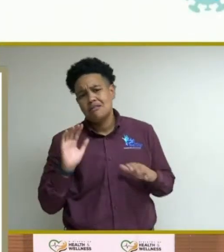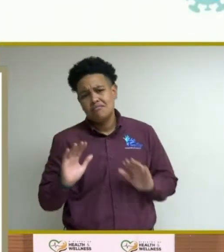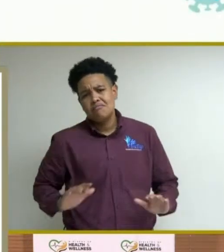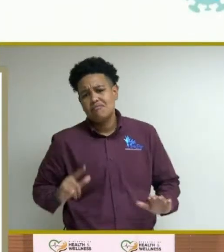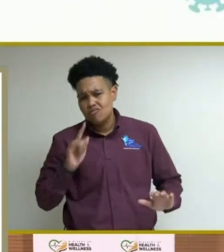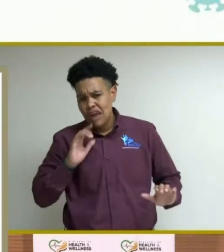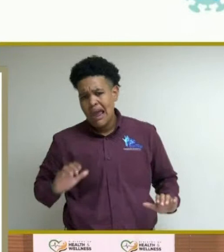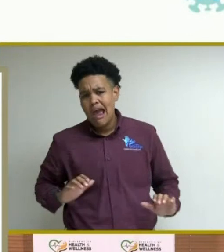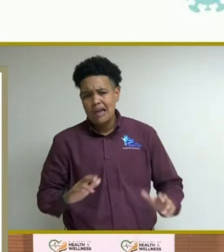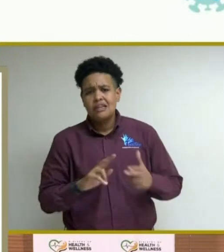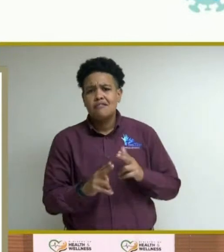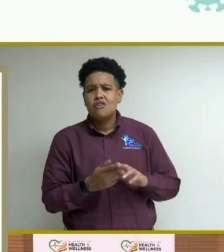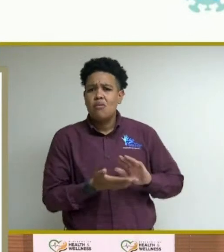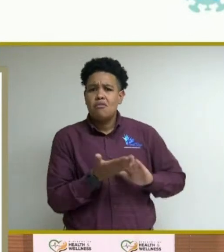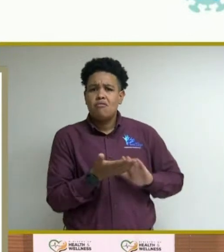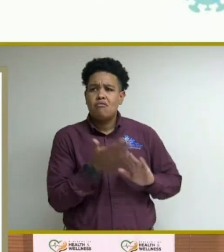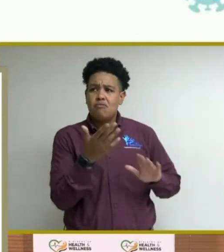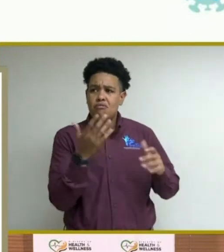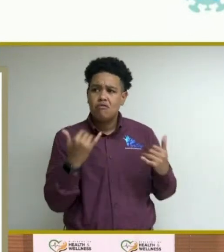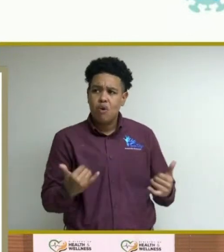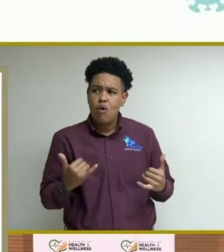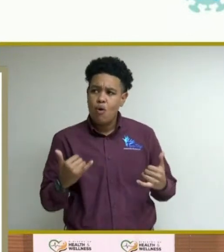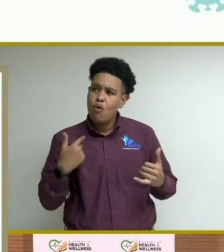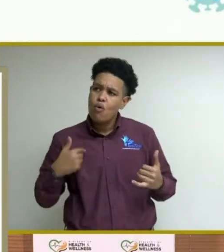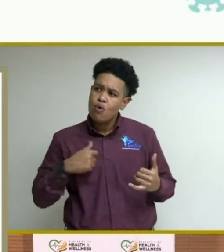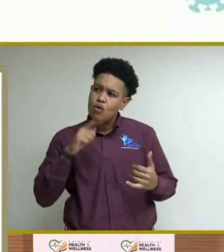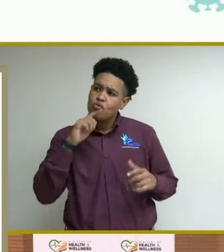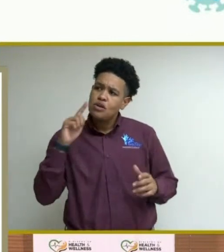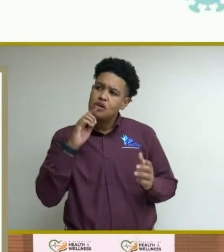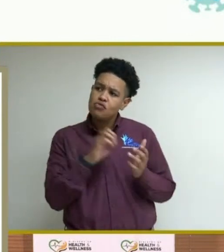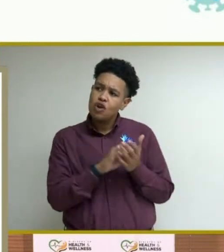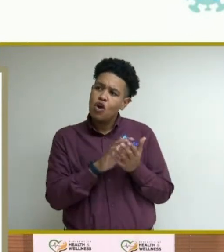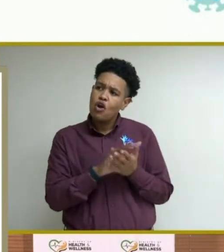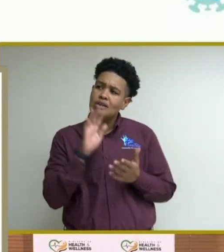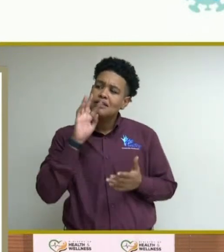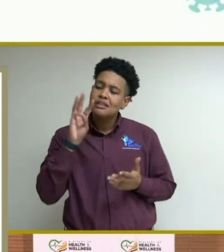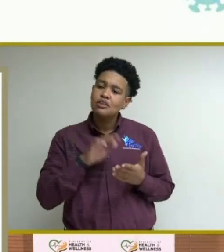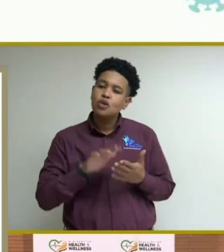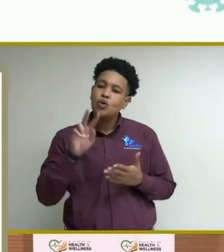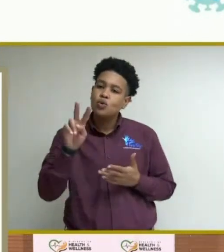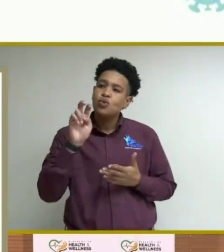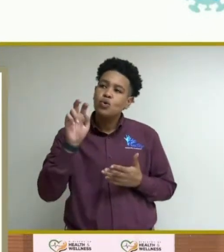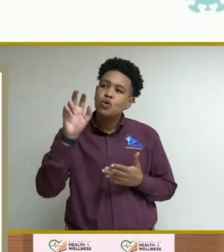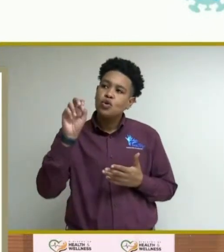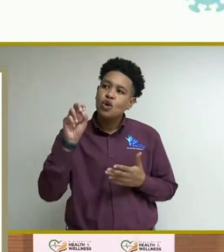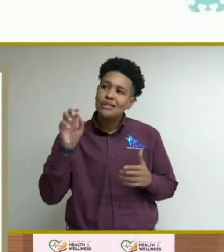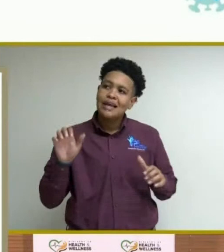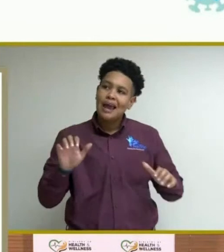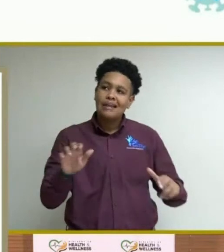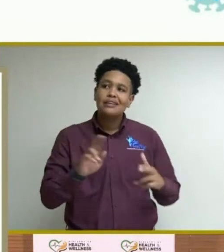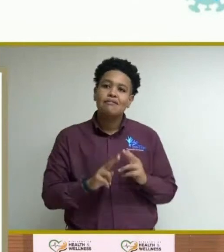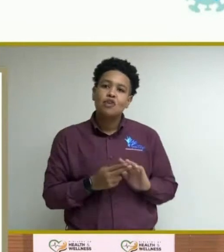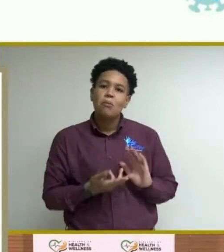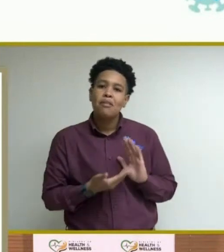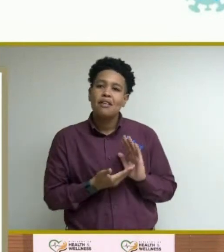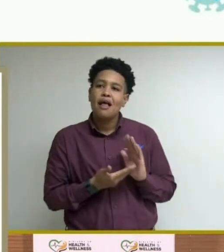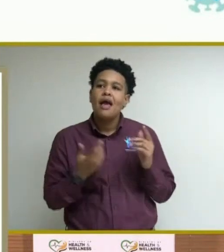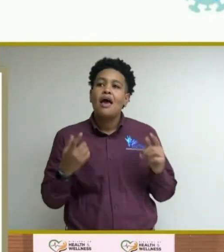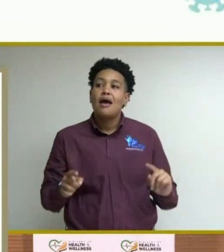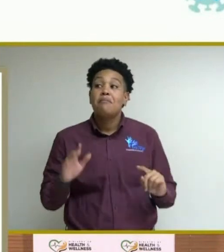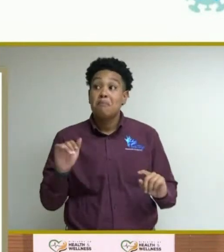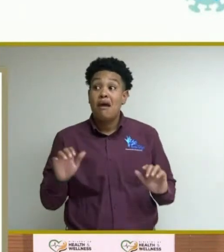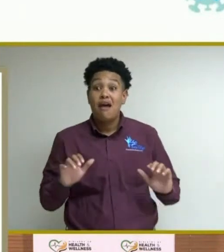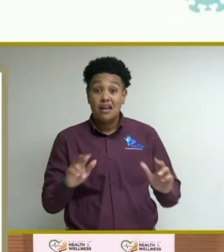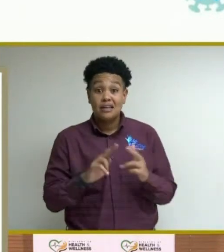active cases. Right now, we are recording 6,230 active cases, and by